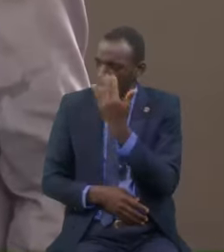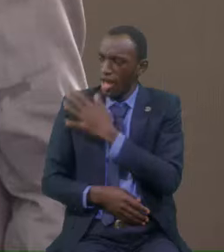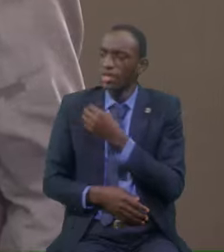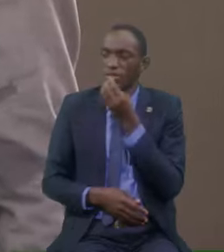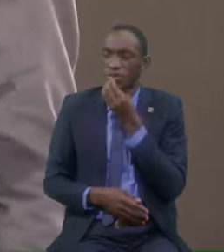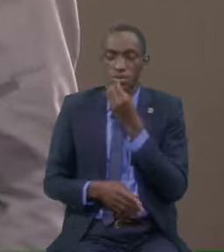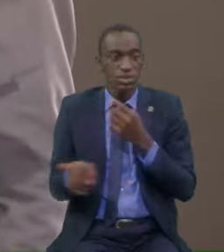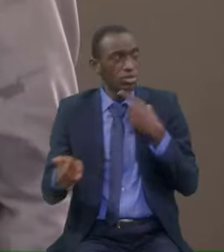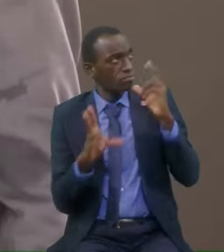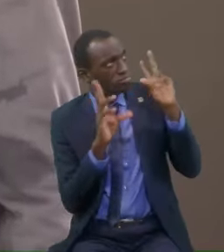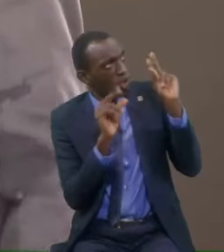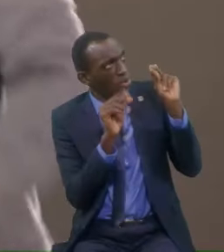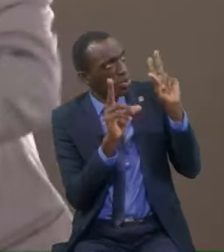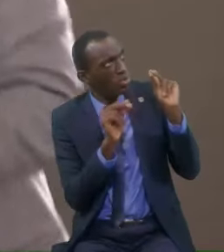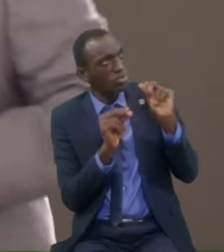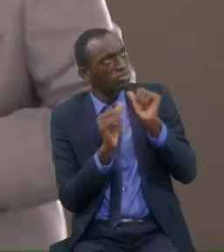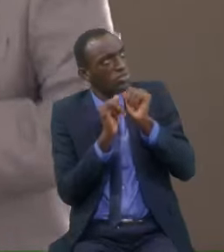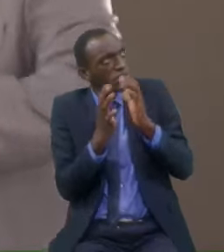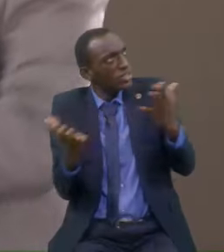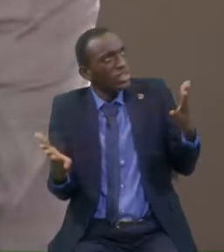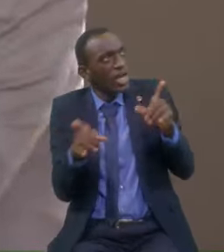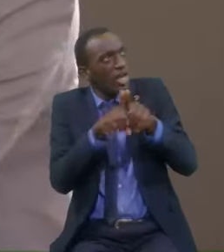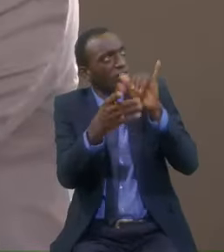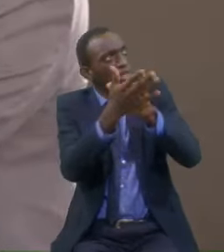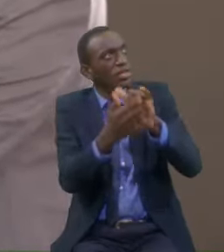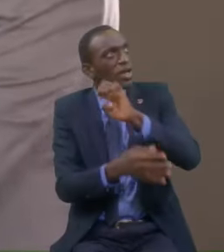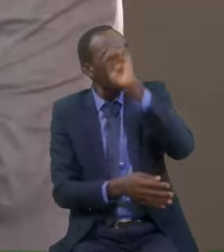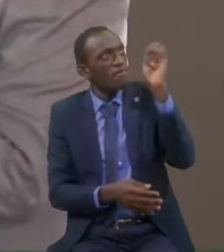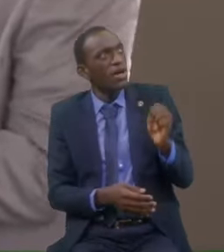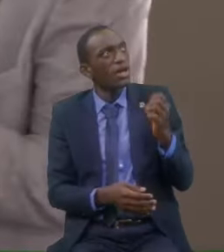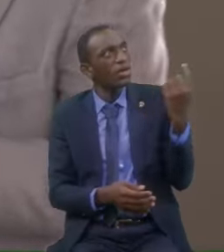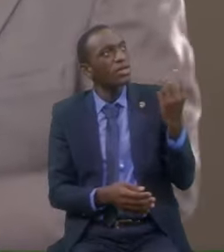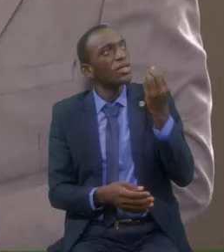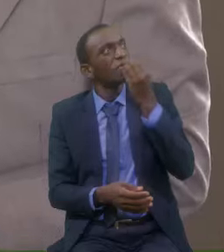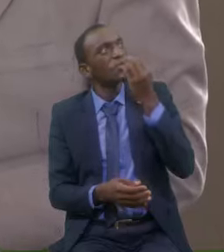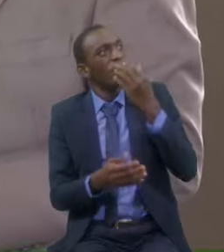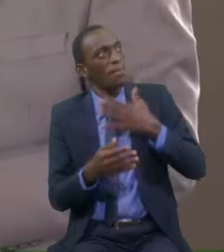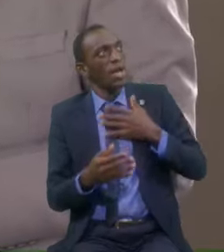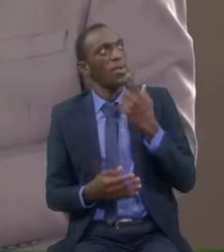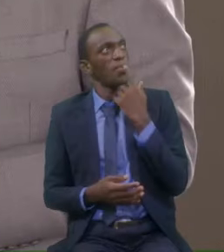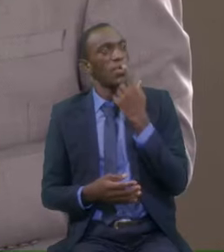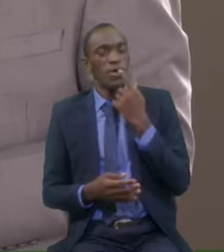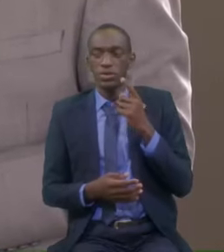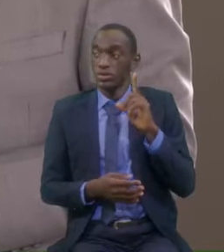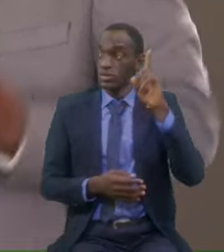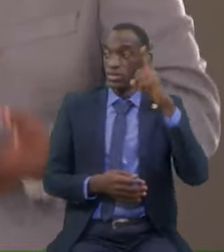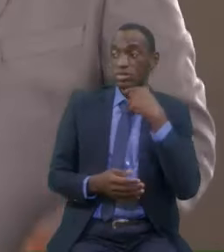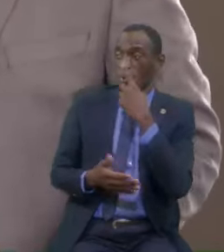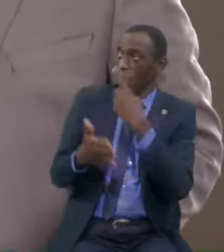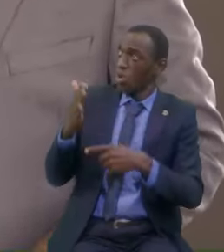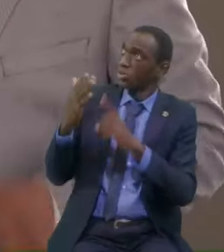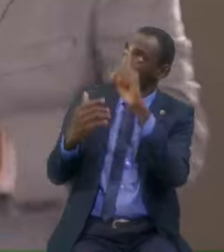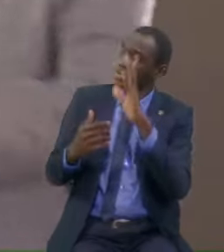that ever entered my mouth. What the Lord had cleansed, that call not unclean. He